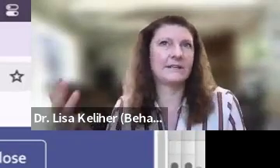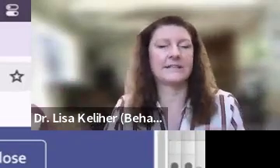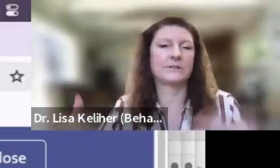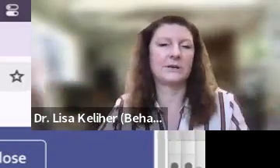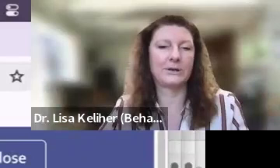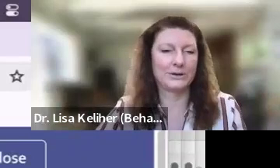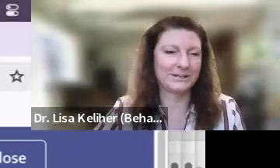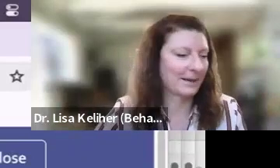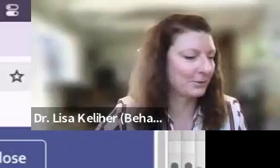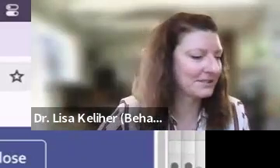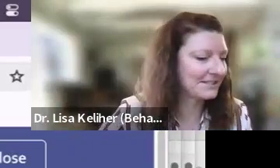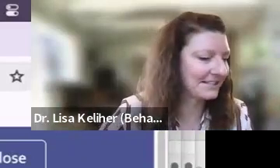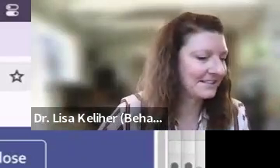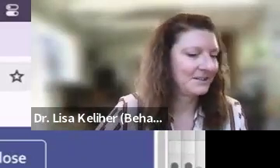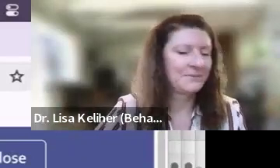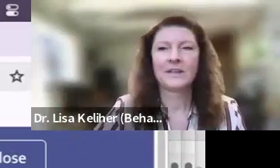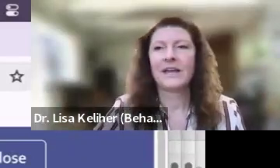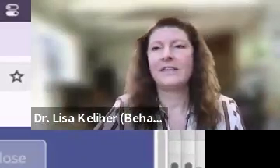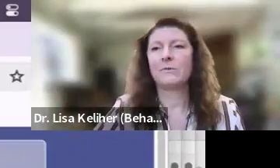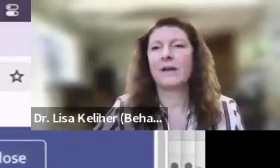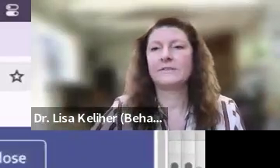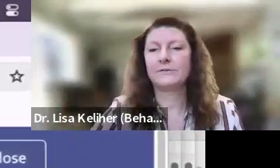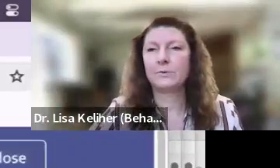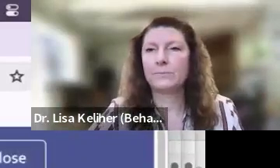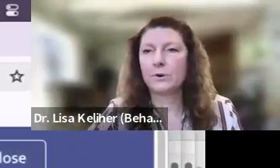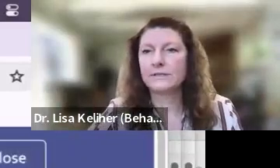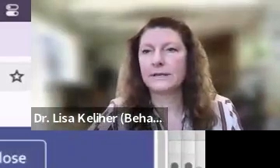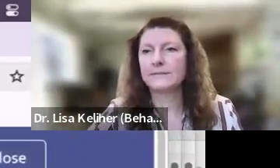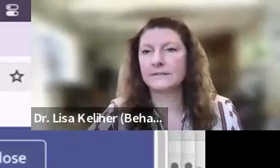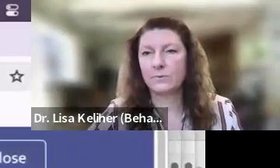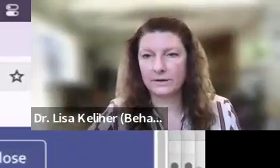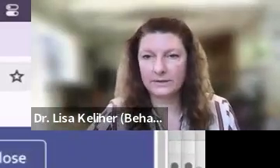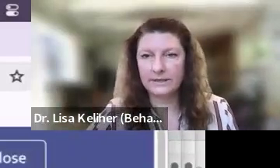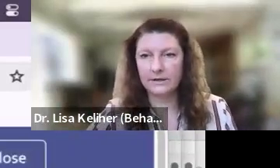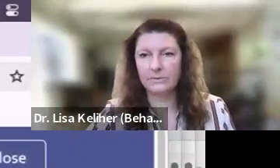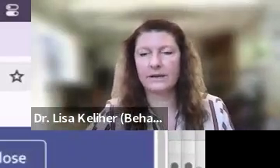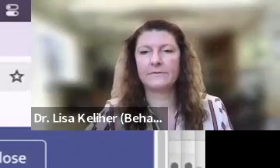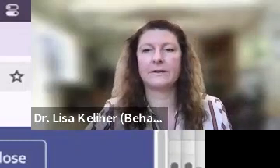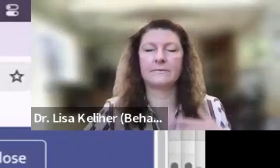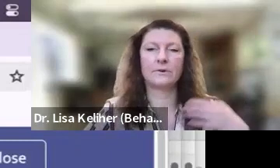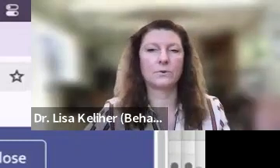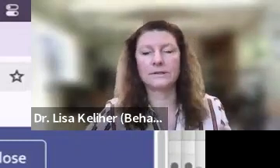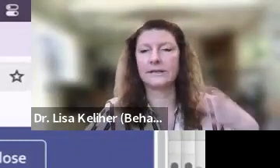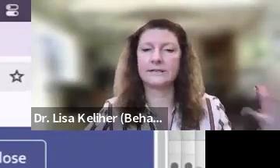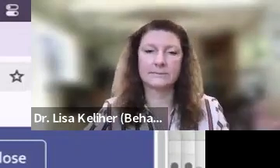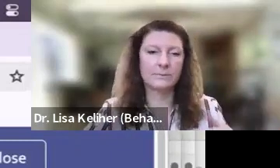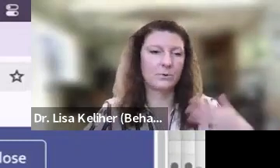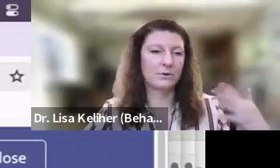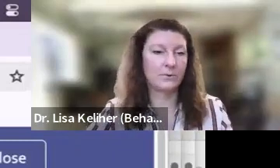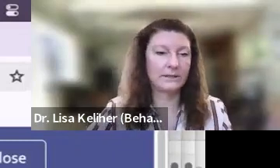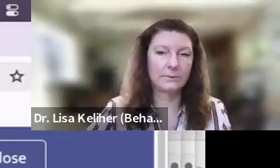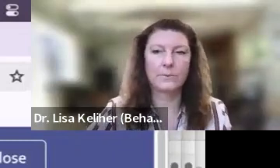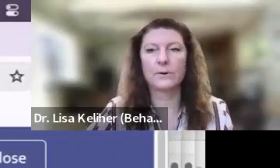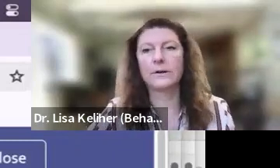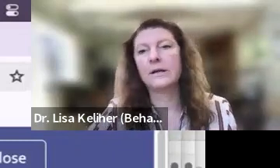it's like having a secretary or a cyber assistant. And then we have different report types as well. In here, we have the quarterly, the custom